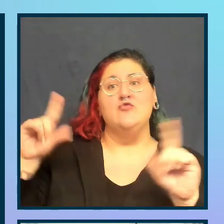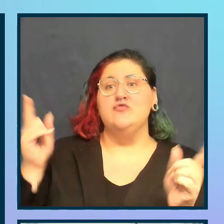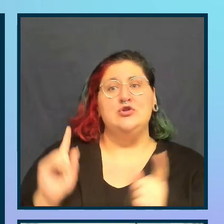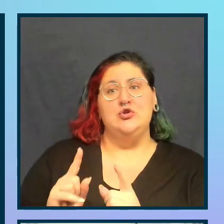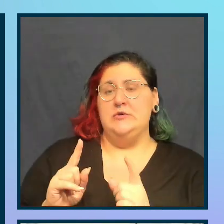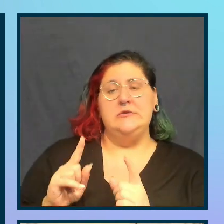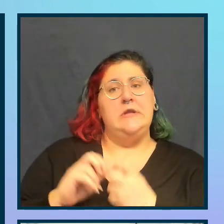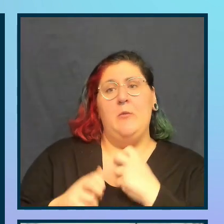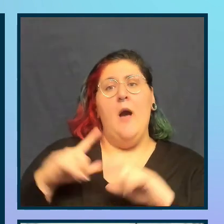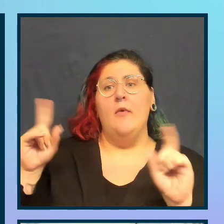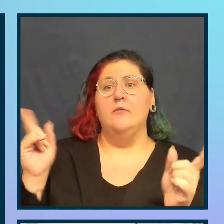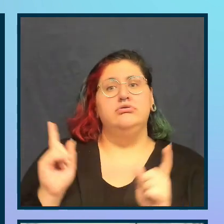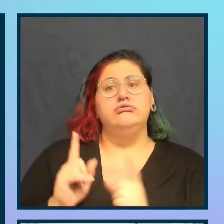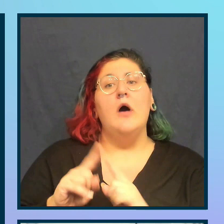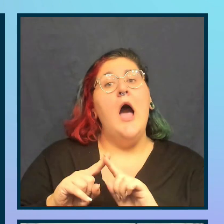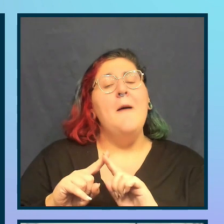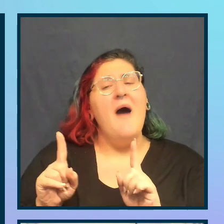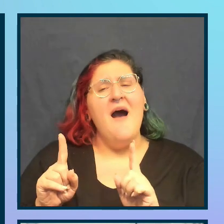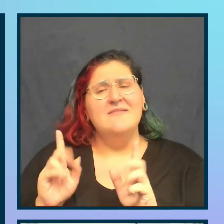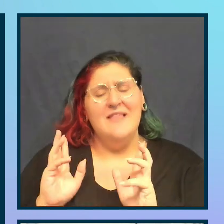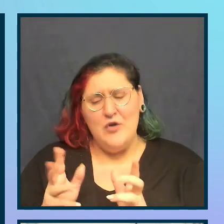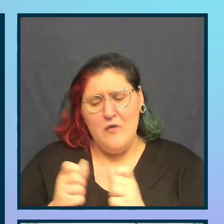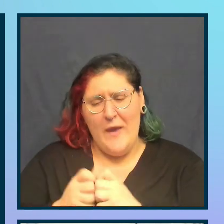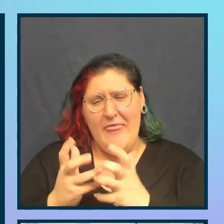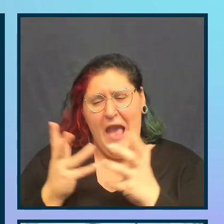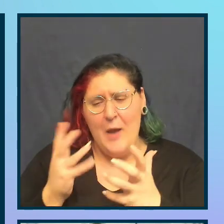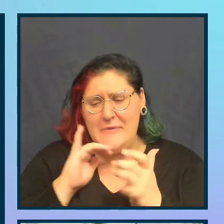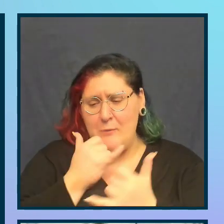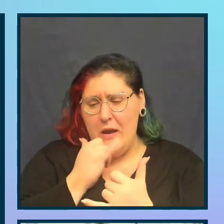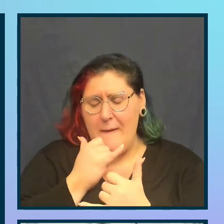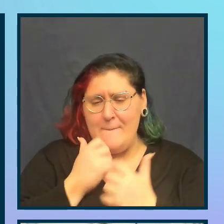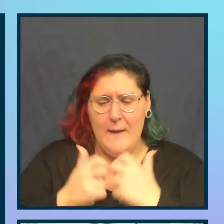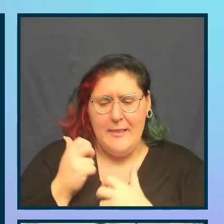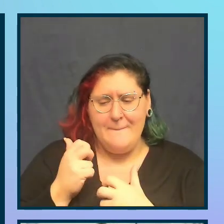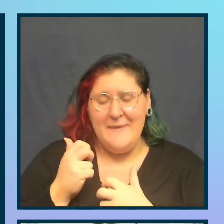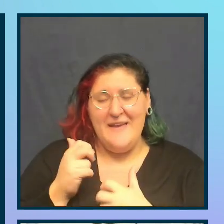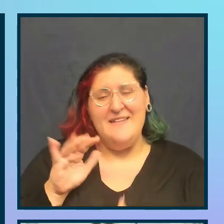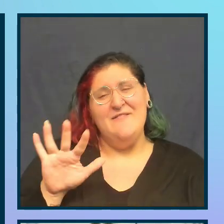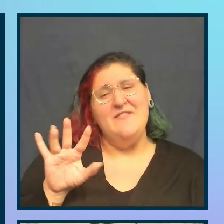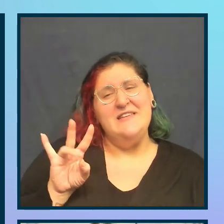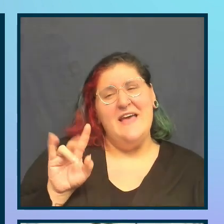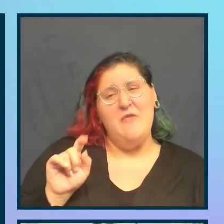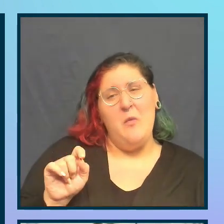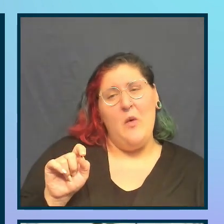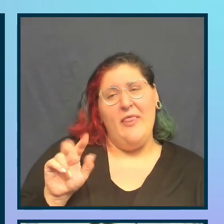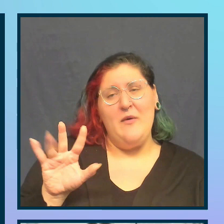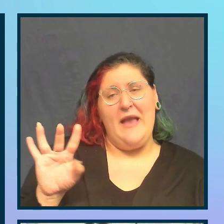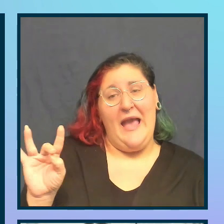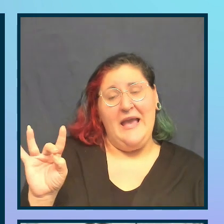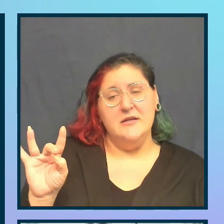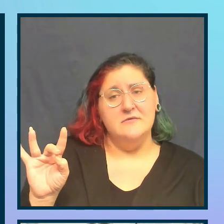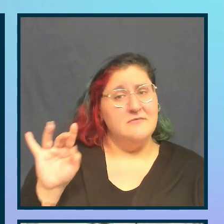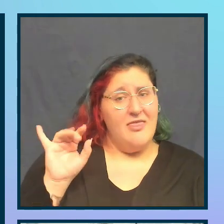I like to make an A. And 57.38, it's not an A. It's a step in the right direction, but we still